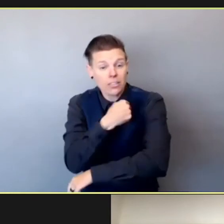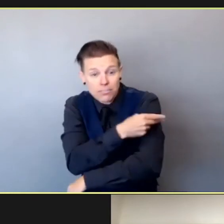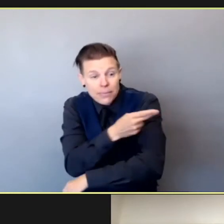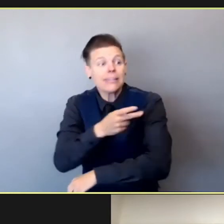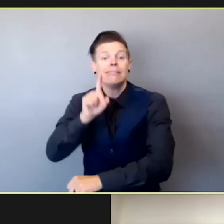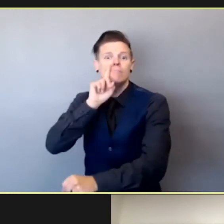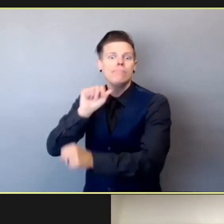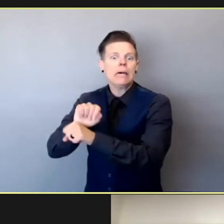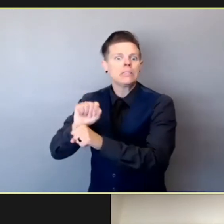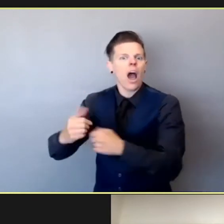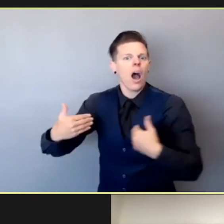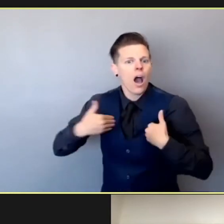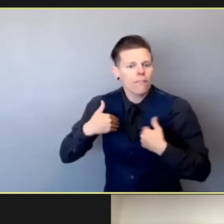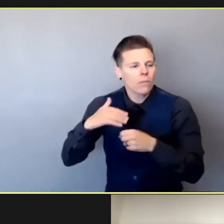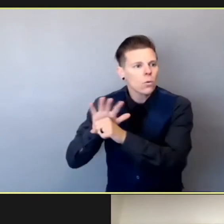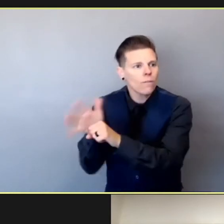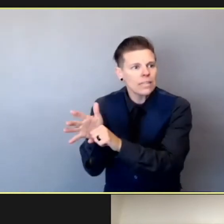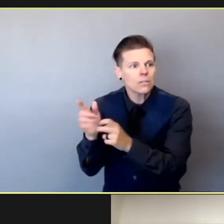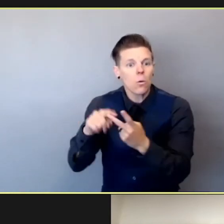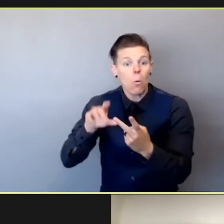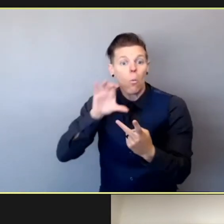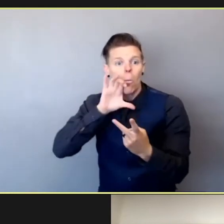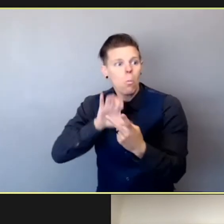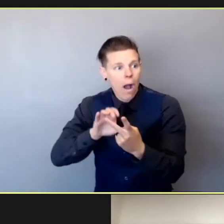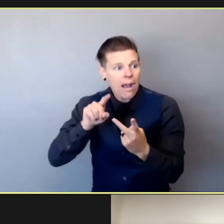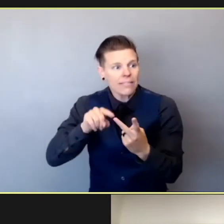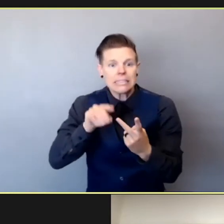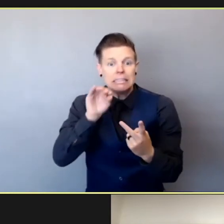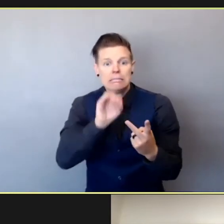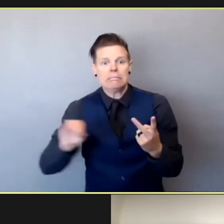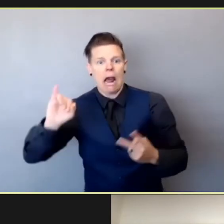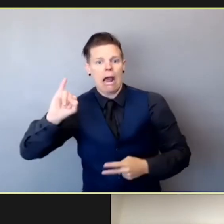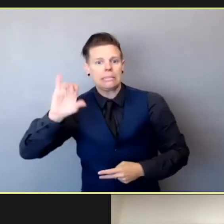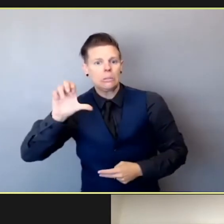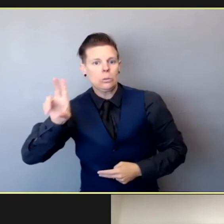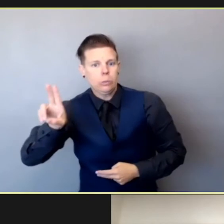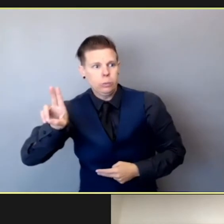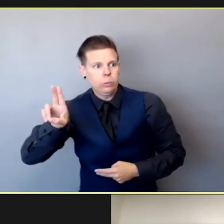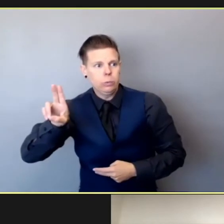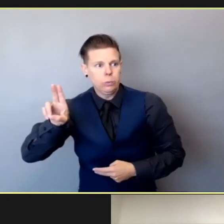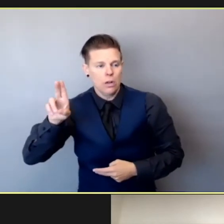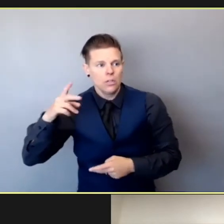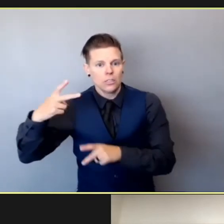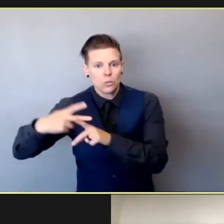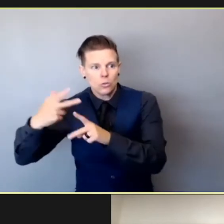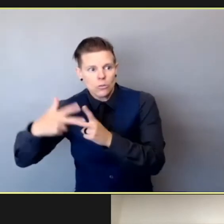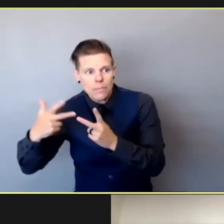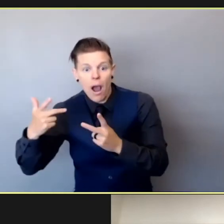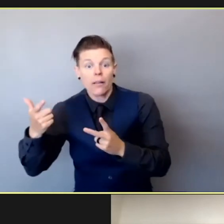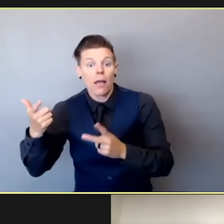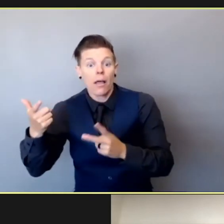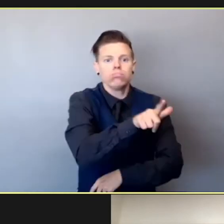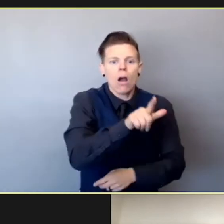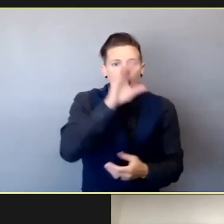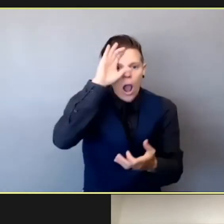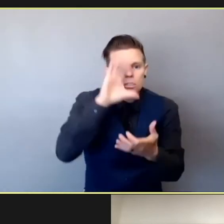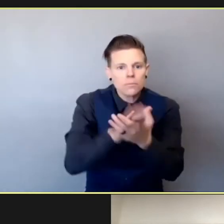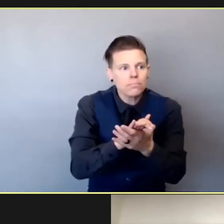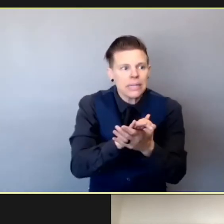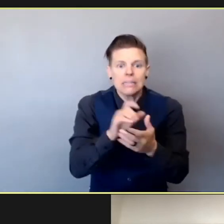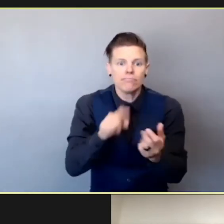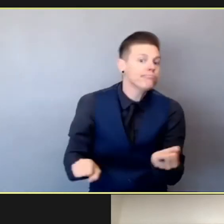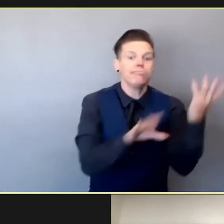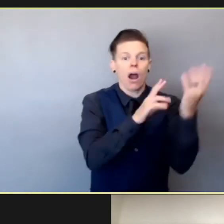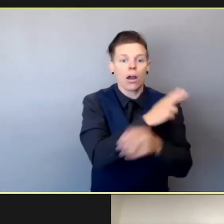being moved to the intensive care unit, a couple days later, her husband was sick enough to go to the hospital. He ended